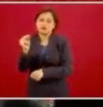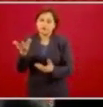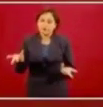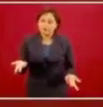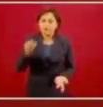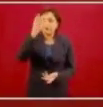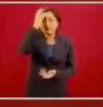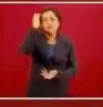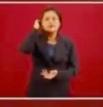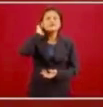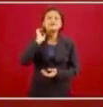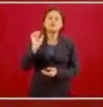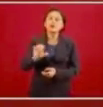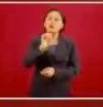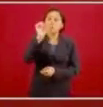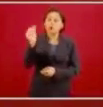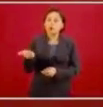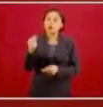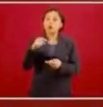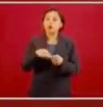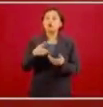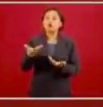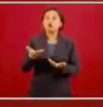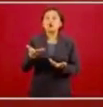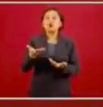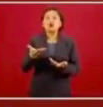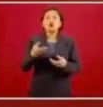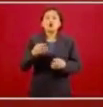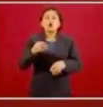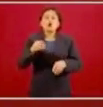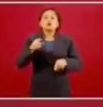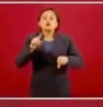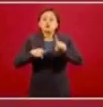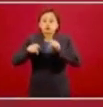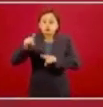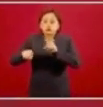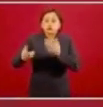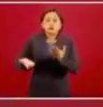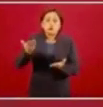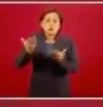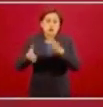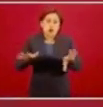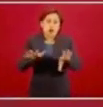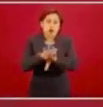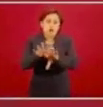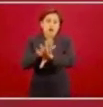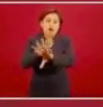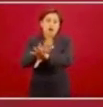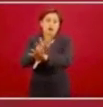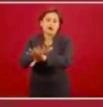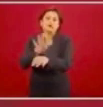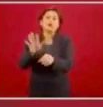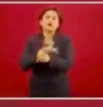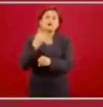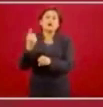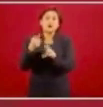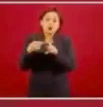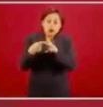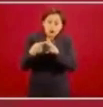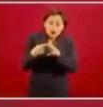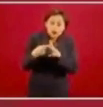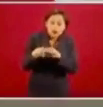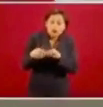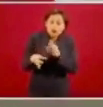Finally, the increase in inpatients, it's something that is going to continue to